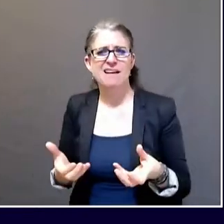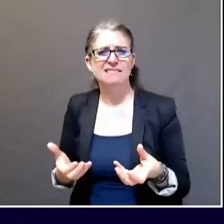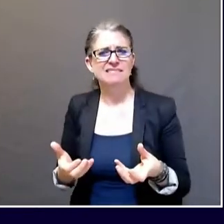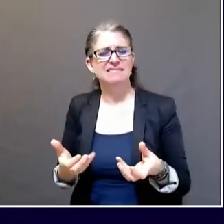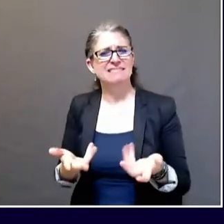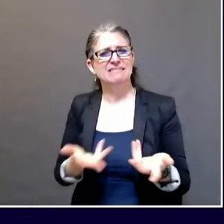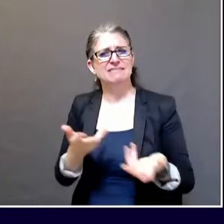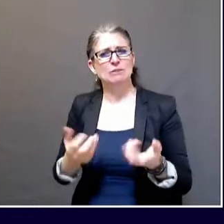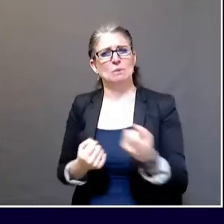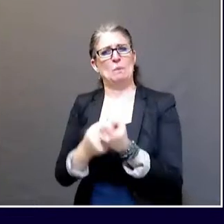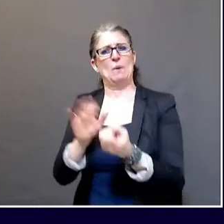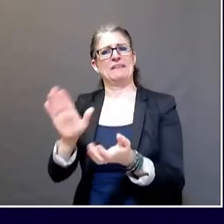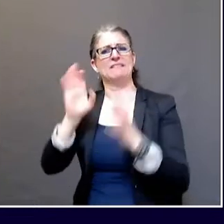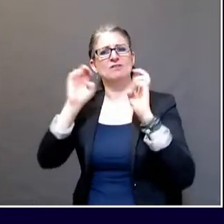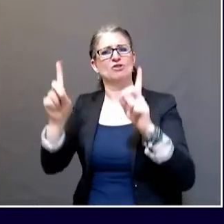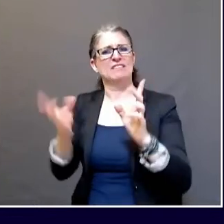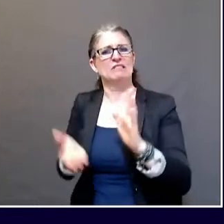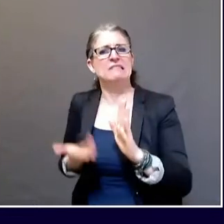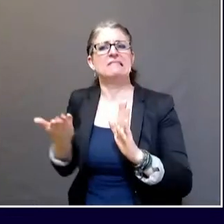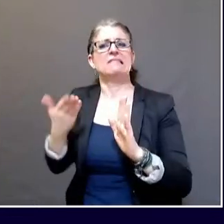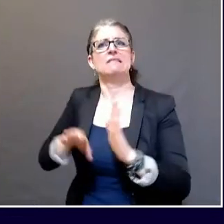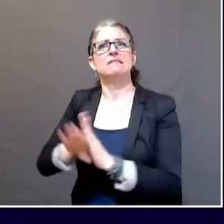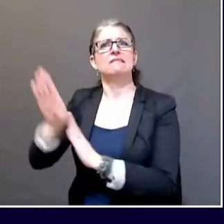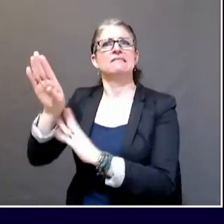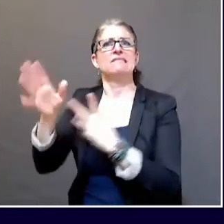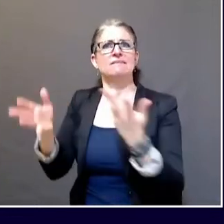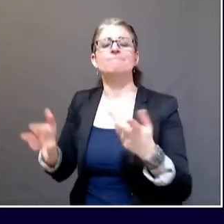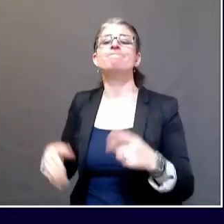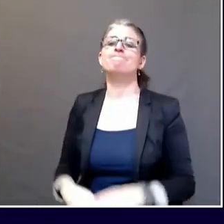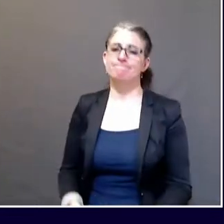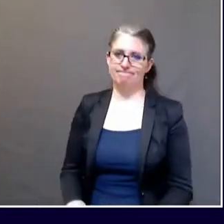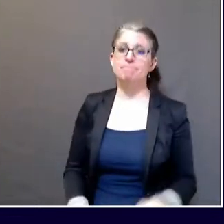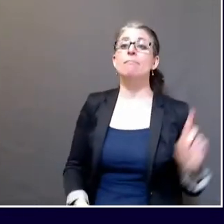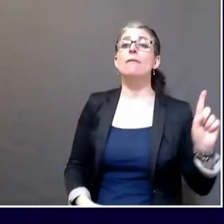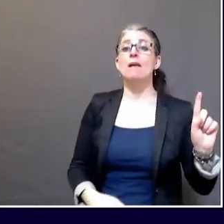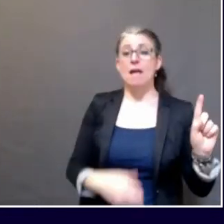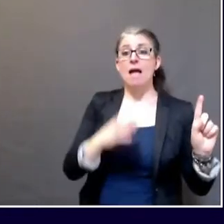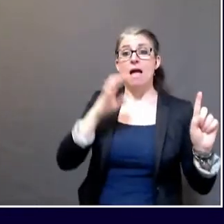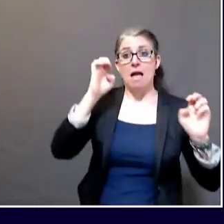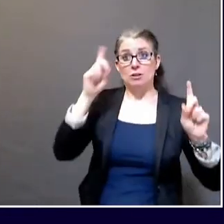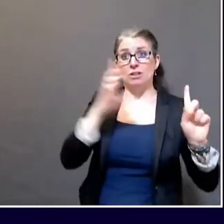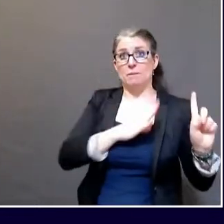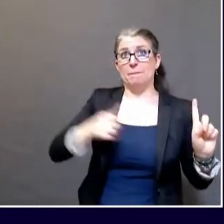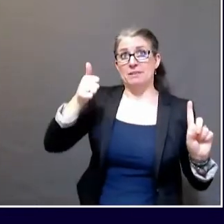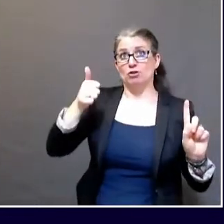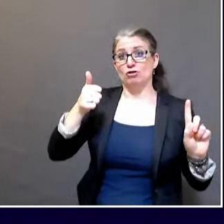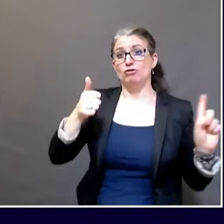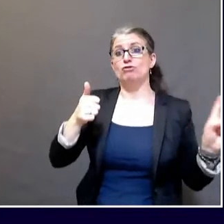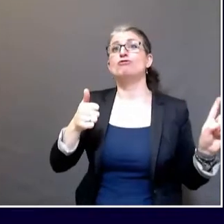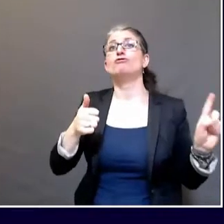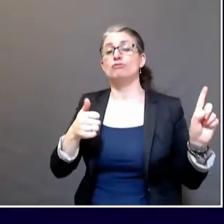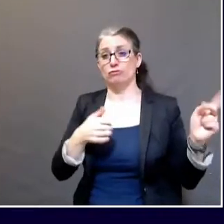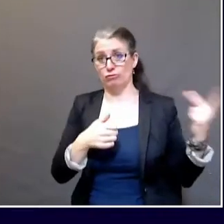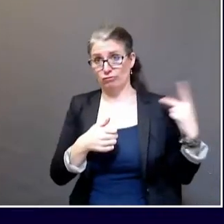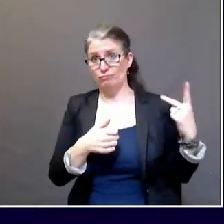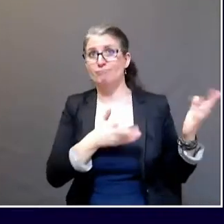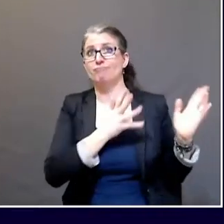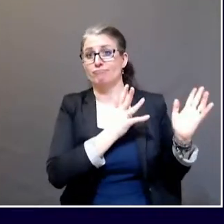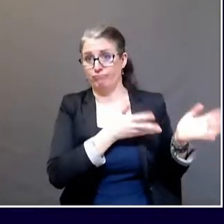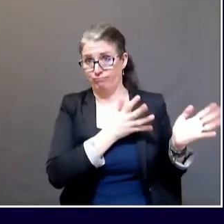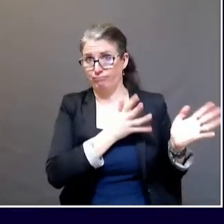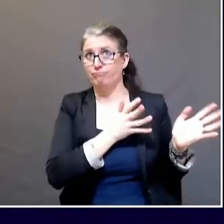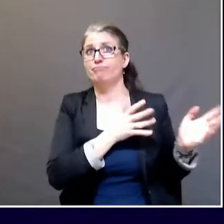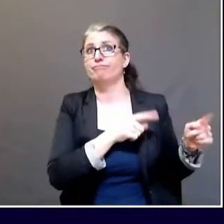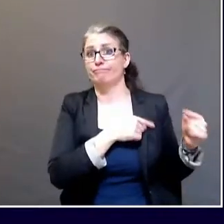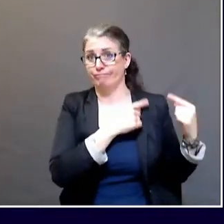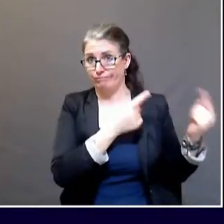in-person learning. We are striving every day to do what we can to keep schools safe so that children, especially young